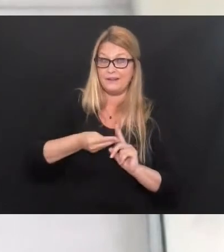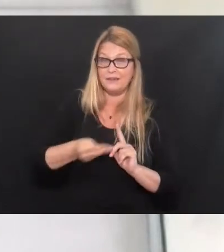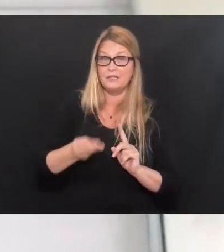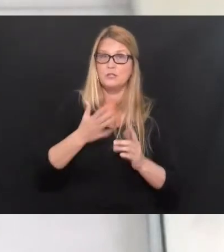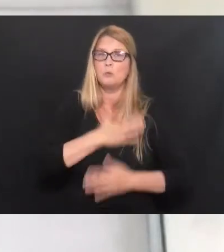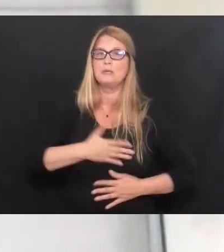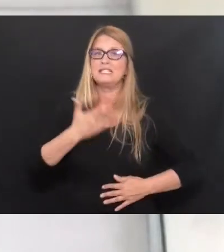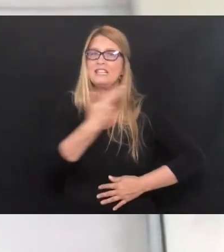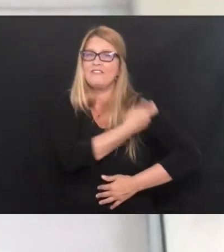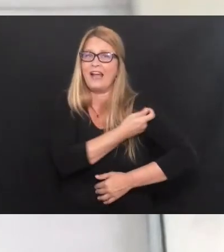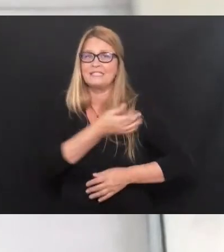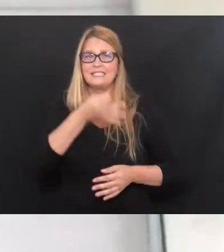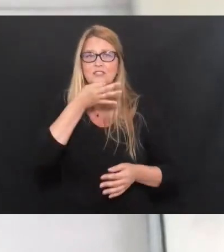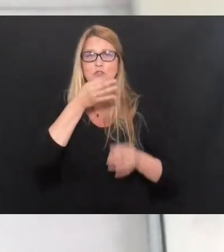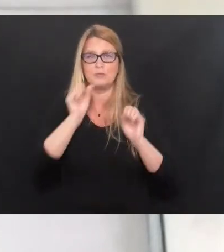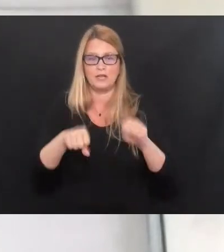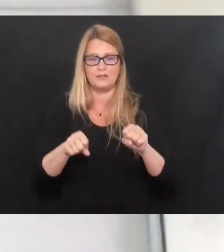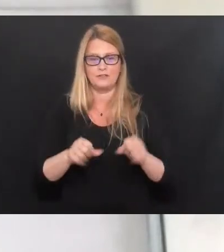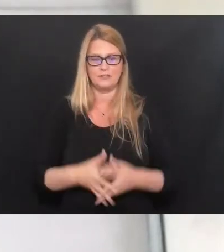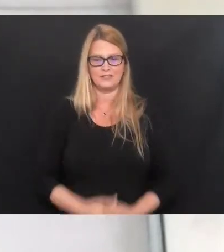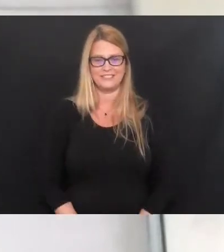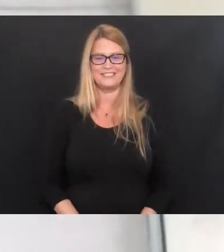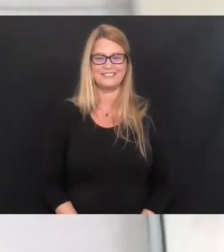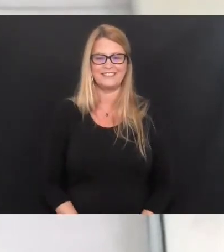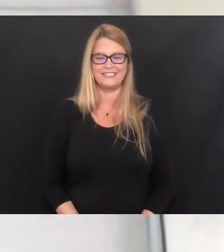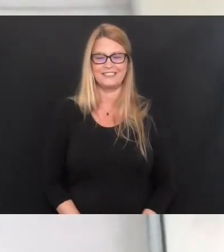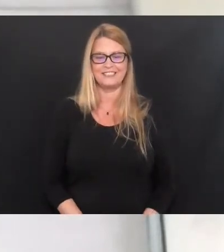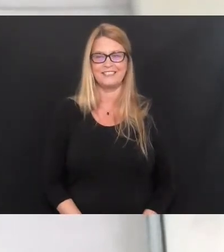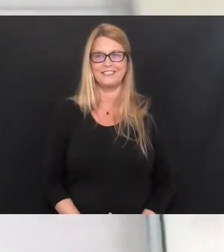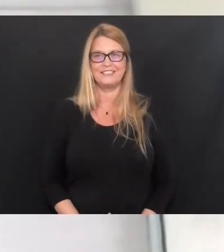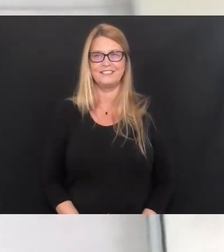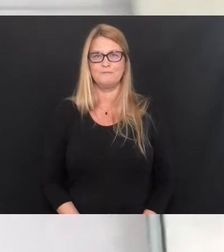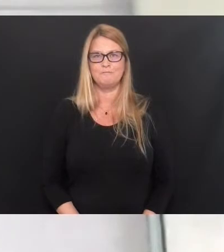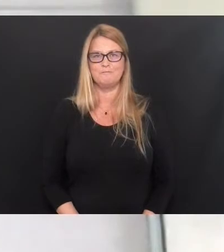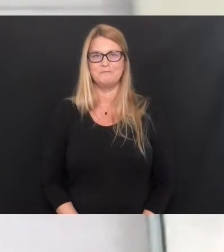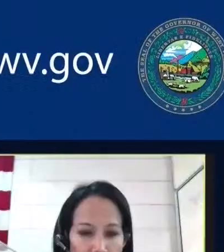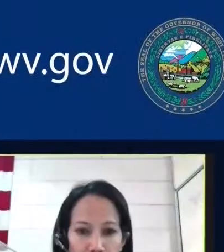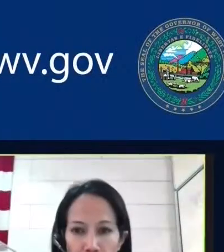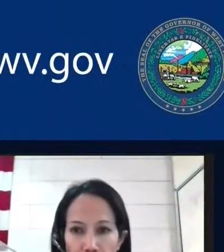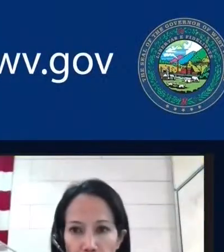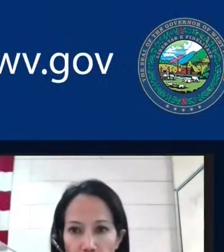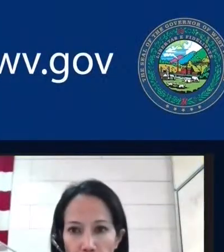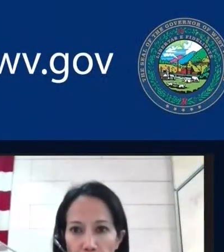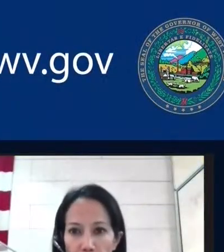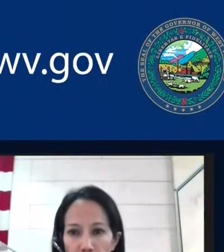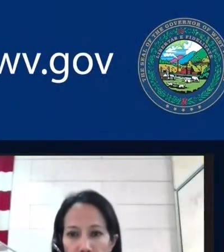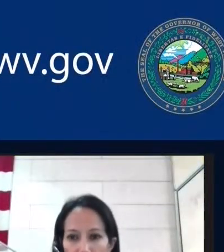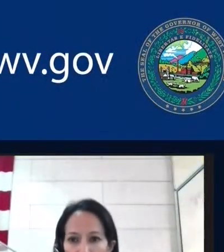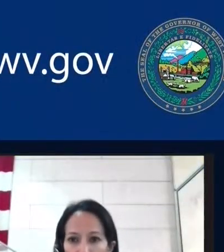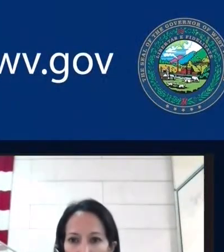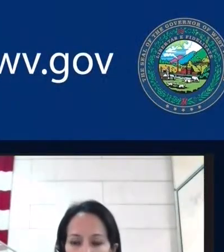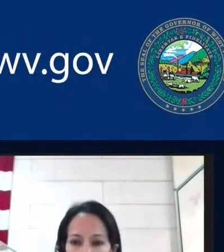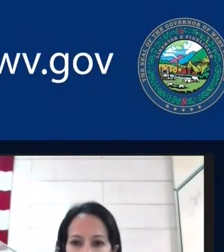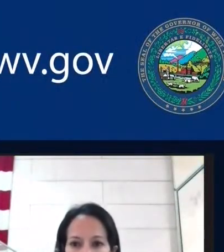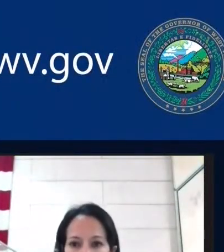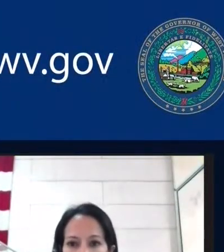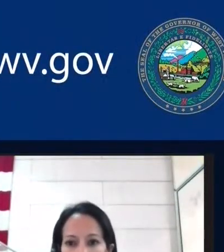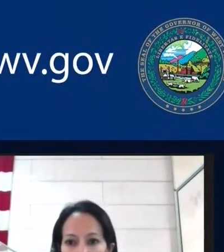as soon as possible. Thanks. I'm not sure if Bill has anything more to add. But. Thank you, John. The only thing I'll add